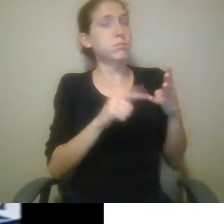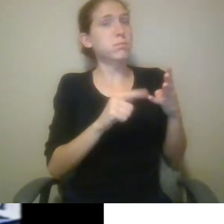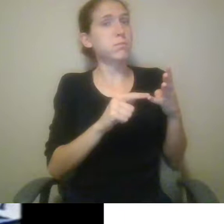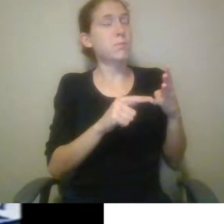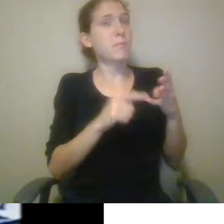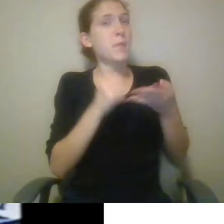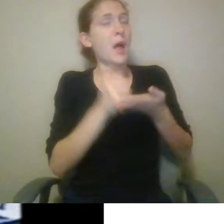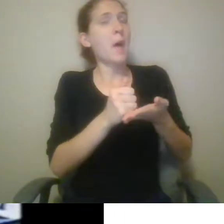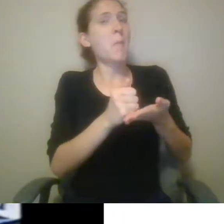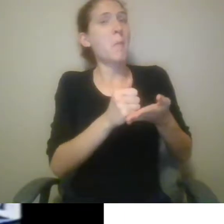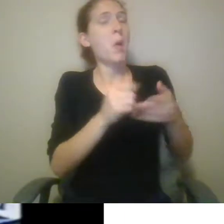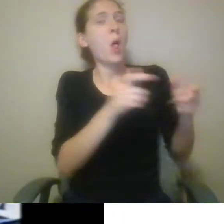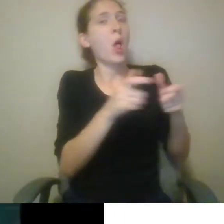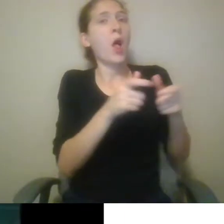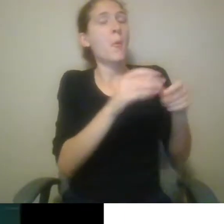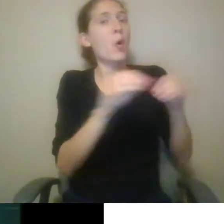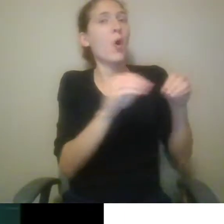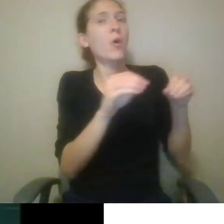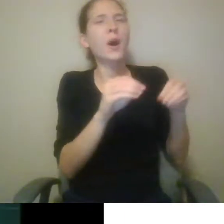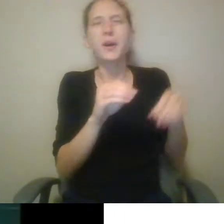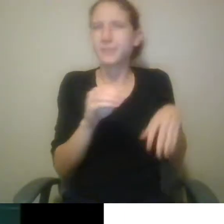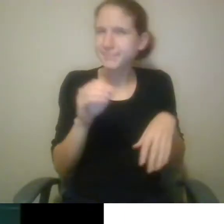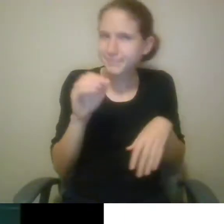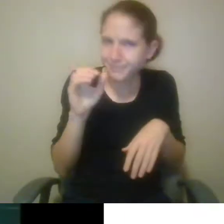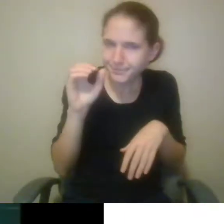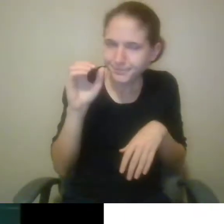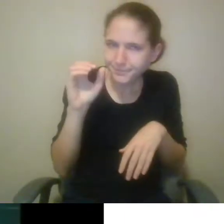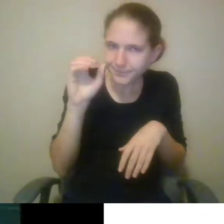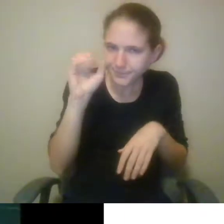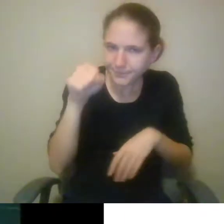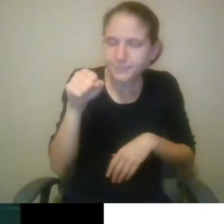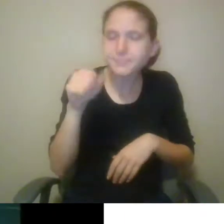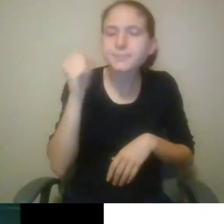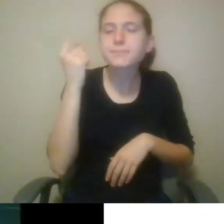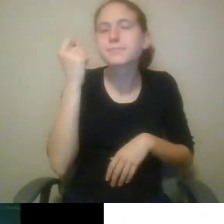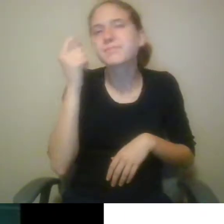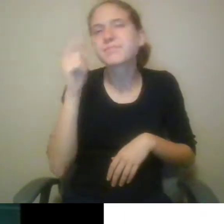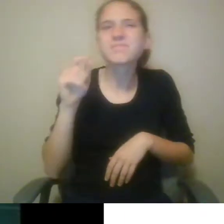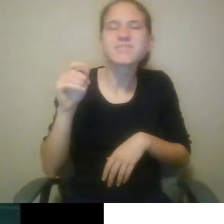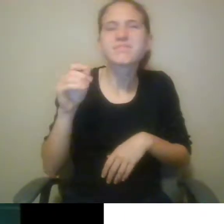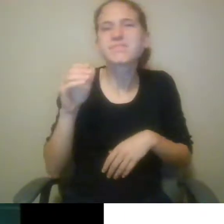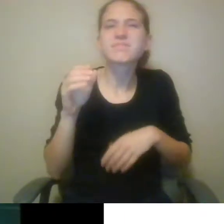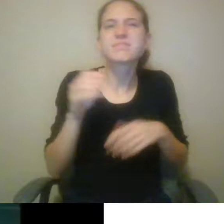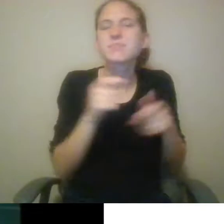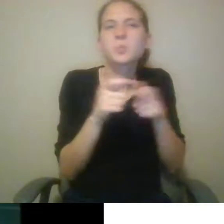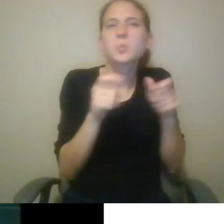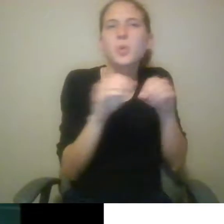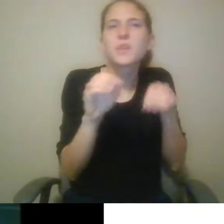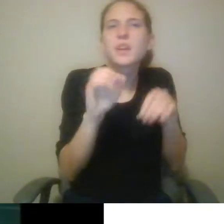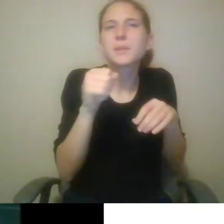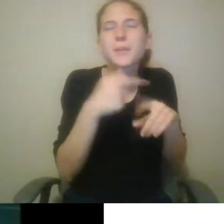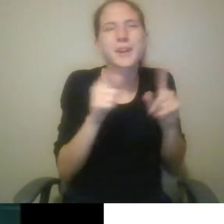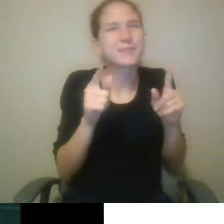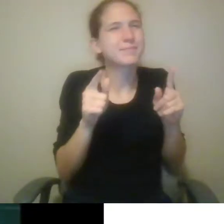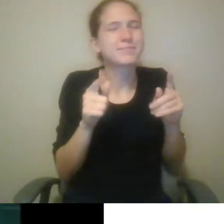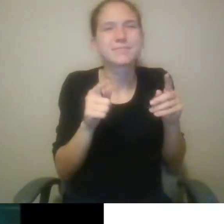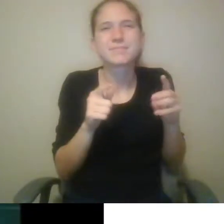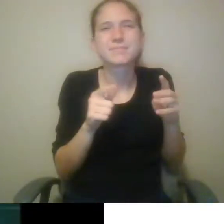that. Well, the chorus class were moving, okay? But that wasn't what was making them move. And that's all right. It's still a good